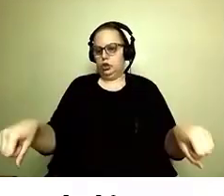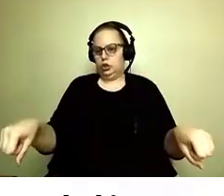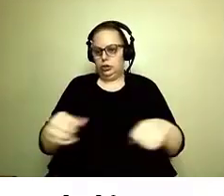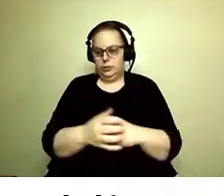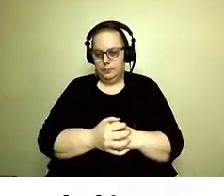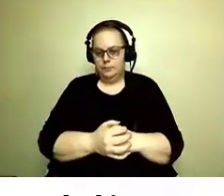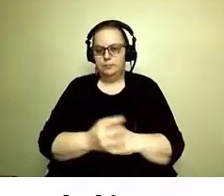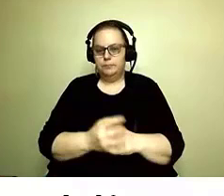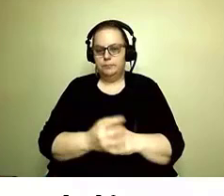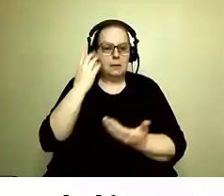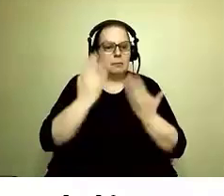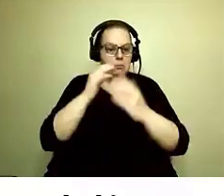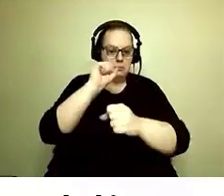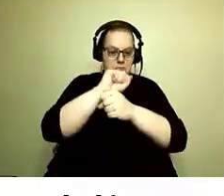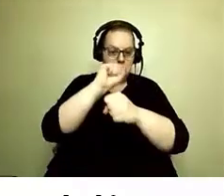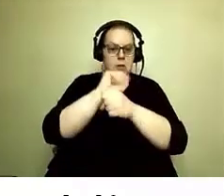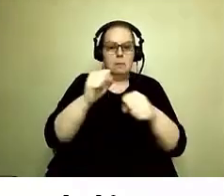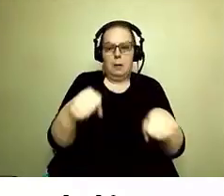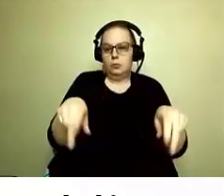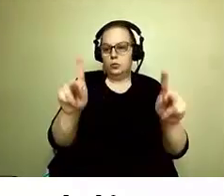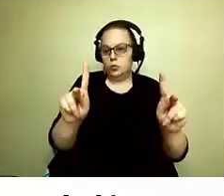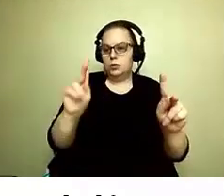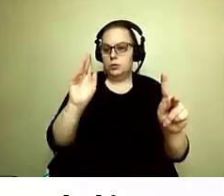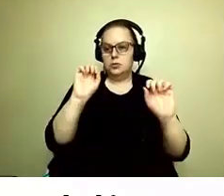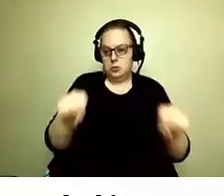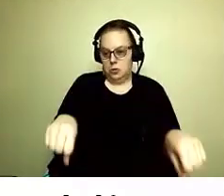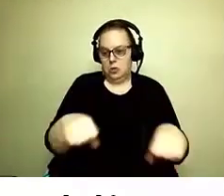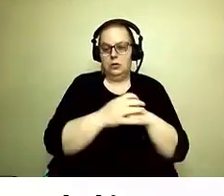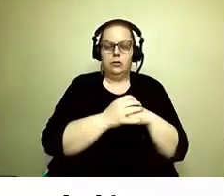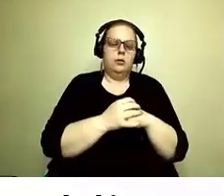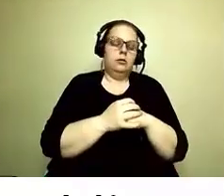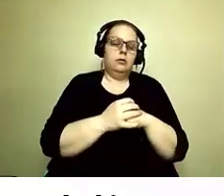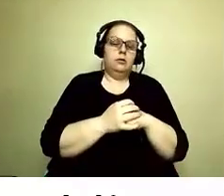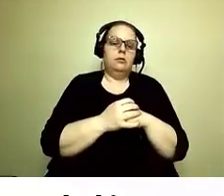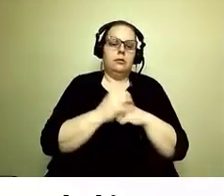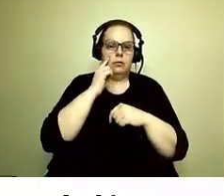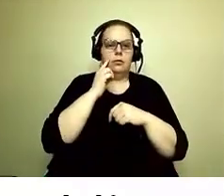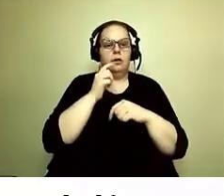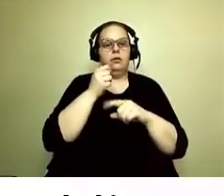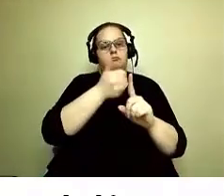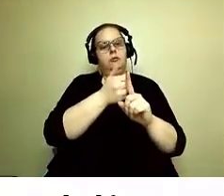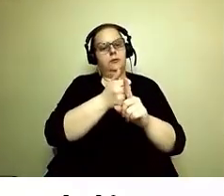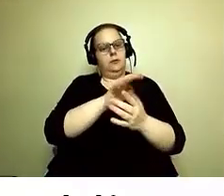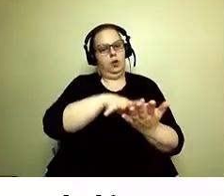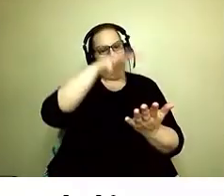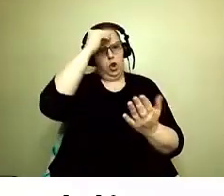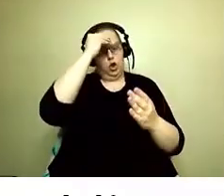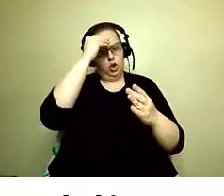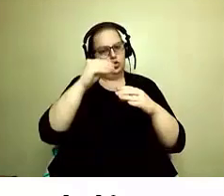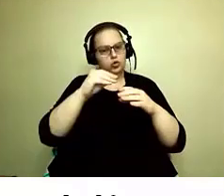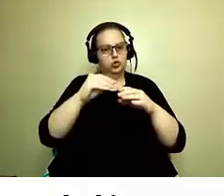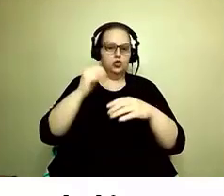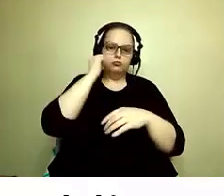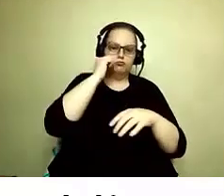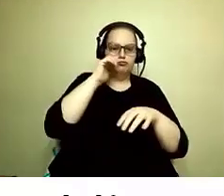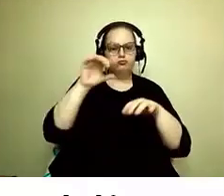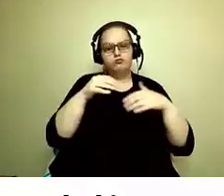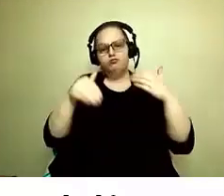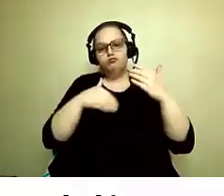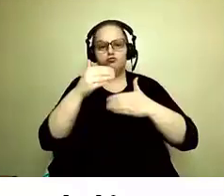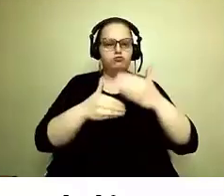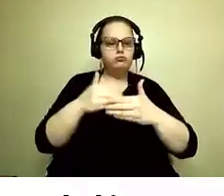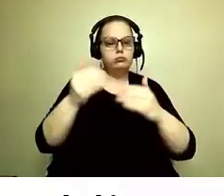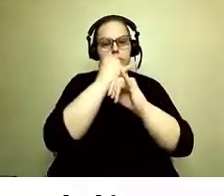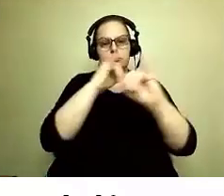some employment opportunities, and I think she could have had some independence. So, that's just a personal story in my life, but